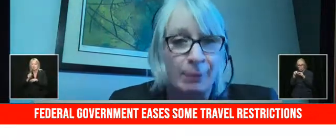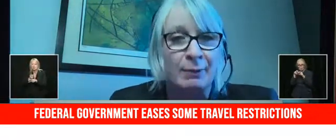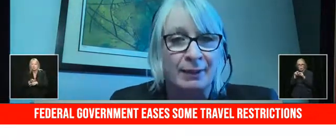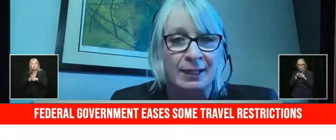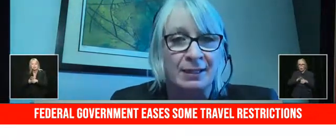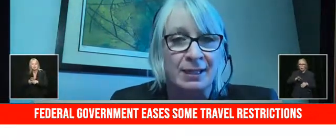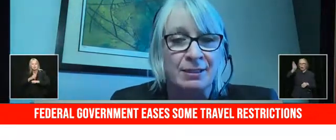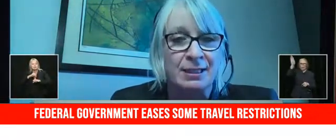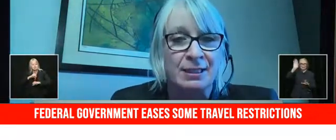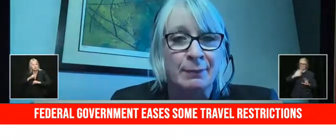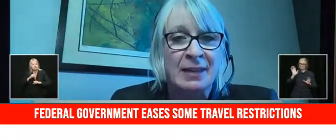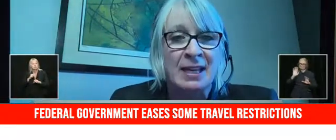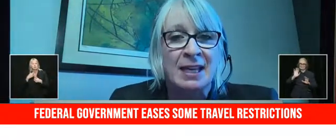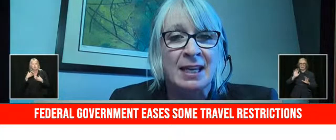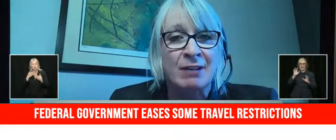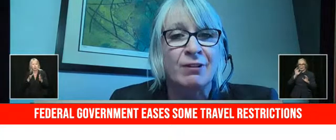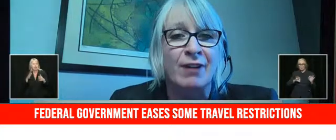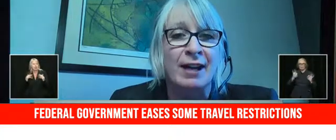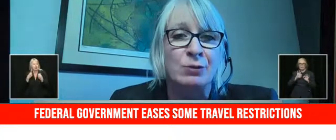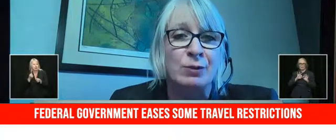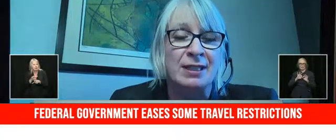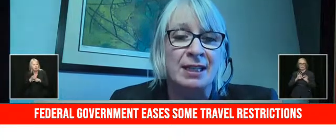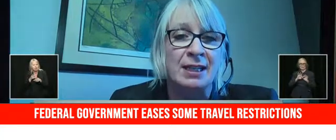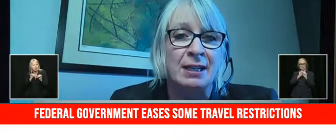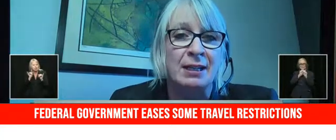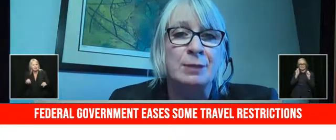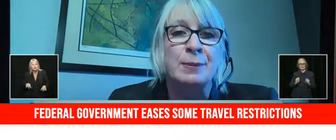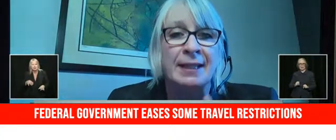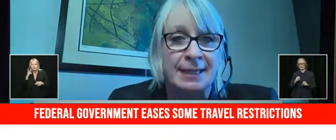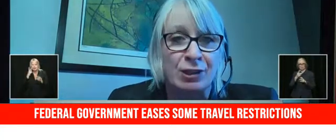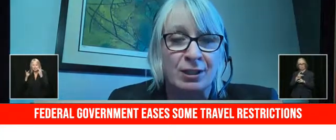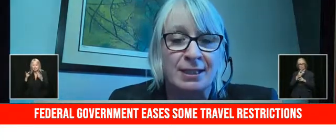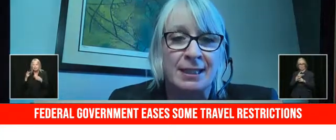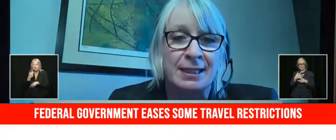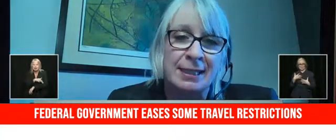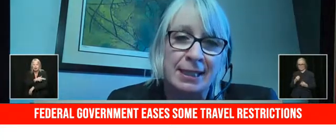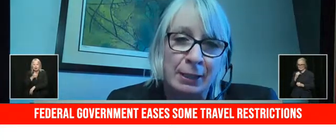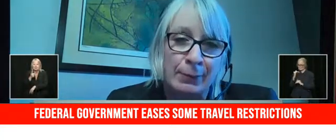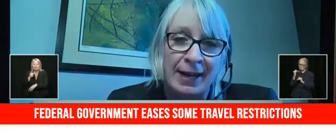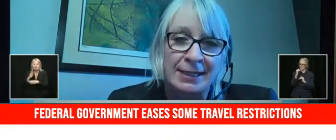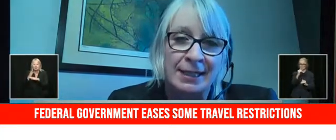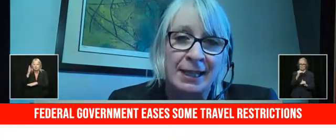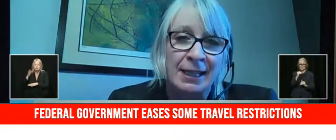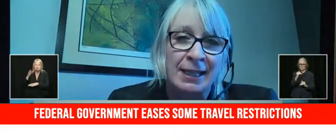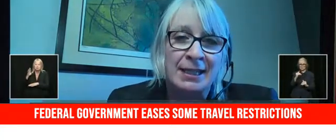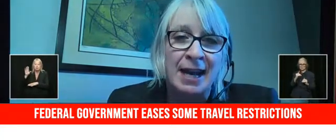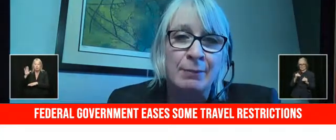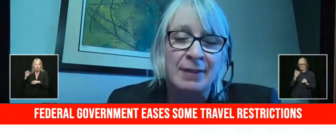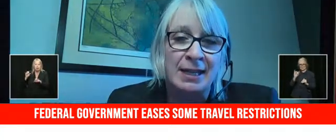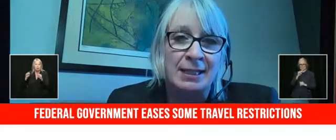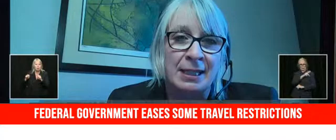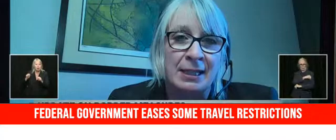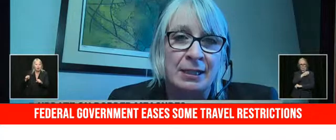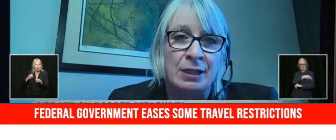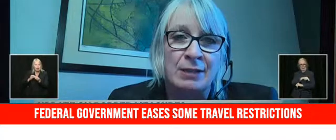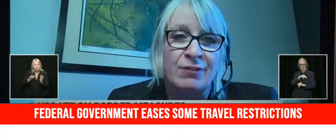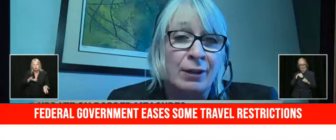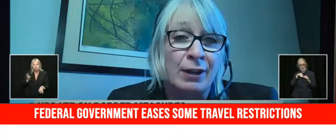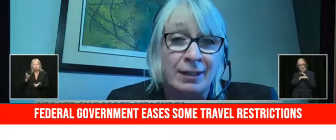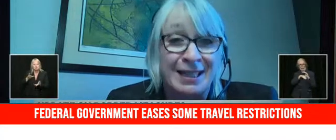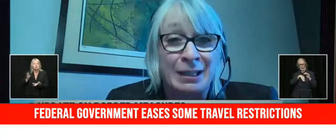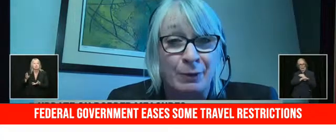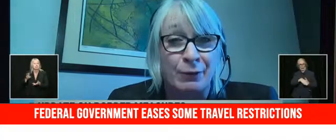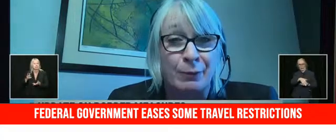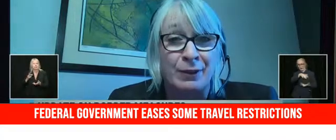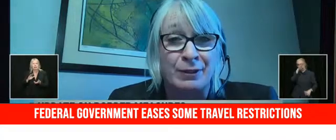protect our public health care system. If in fact we see hospitalizations that exceed capacity, that makes it